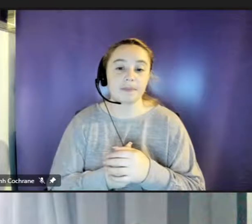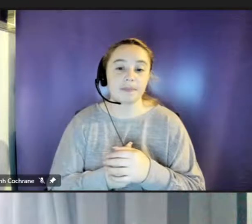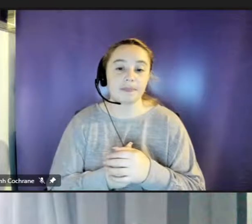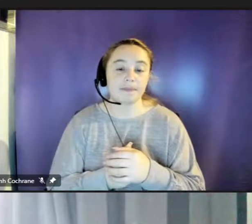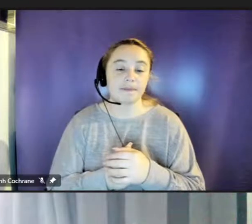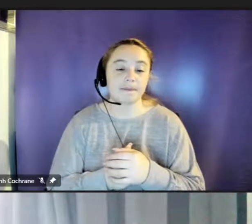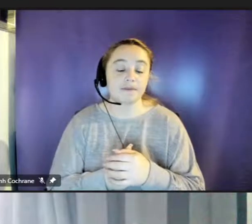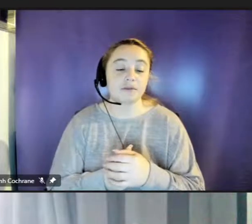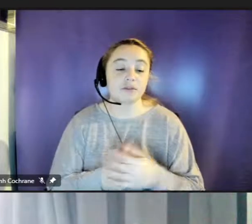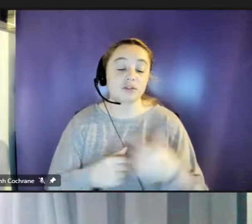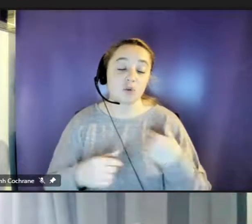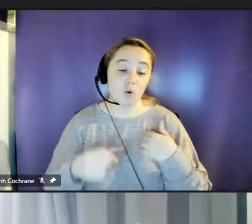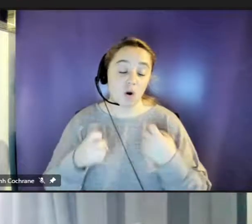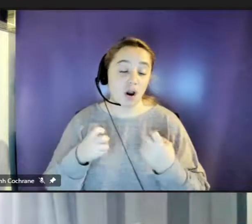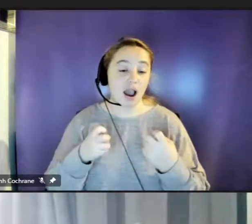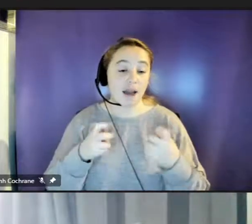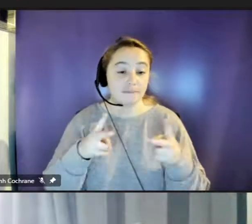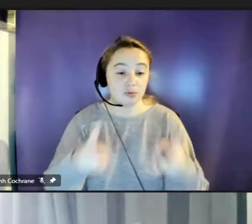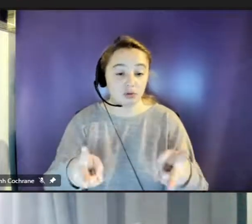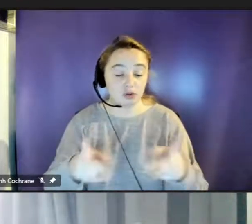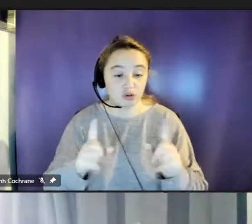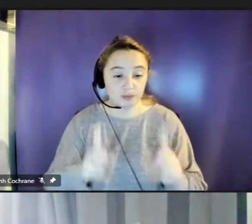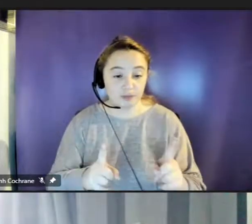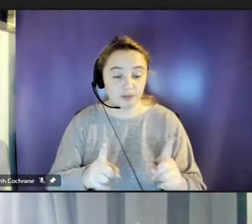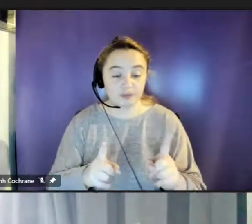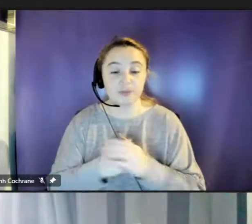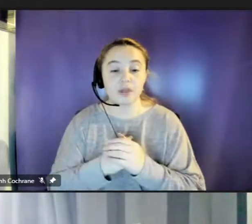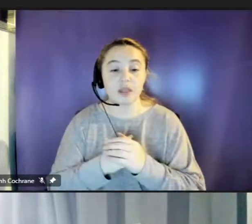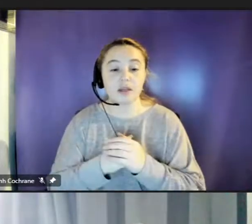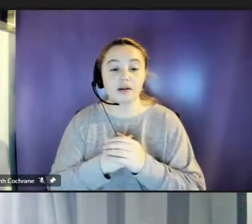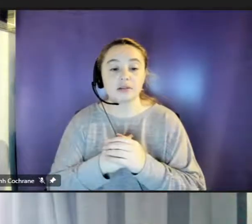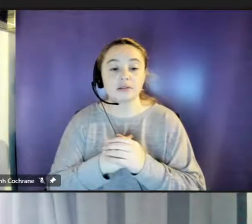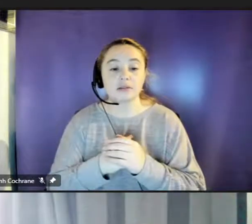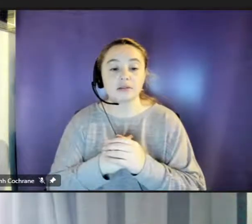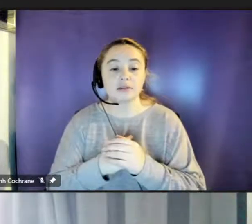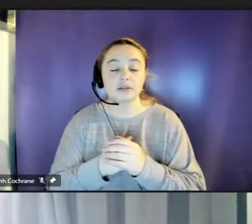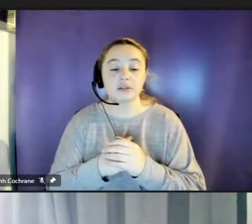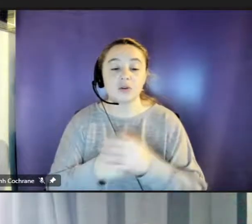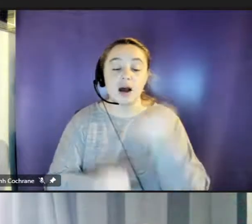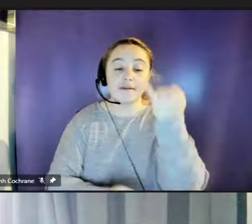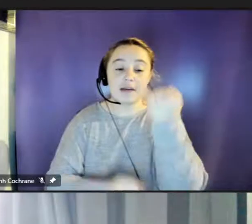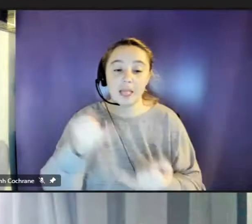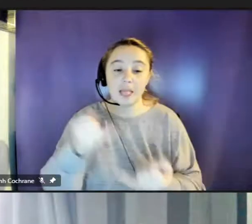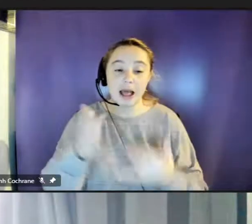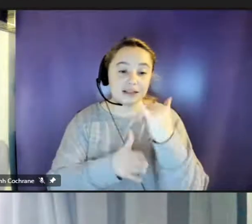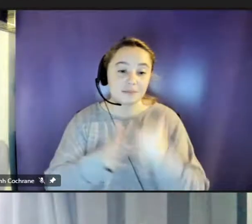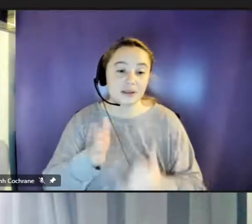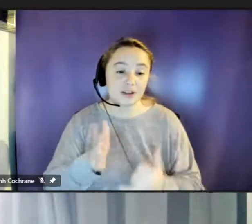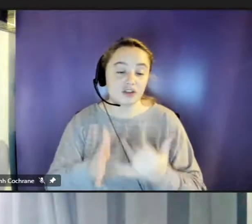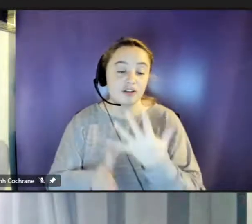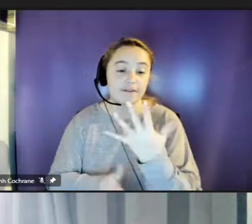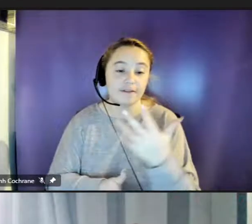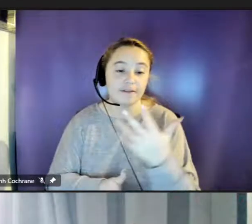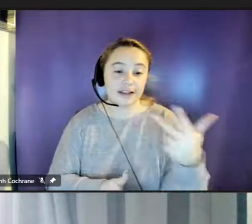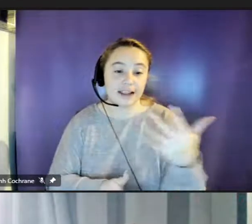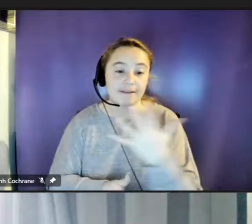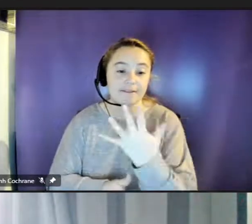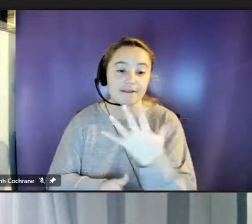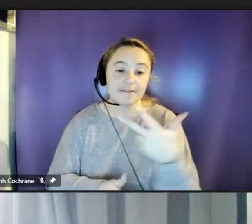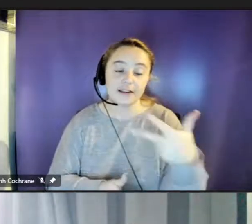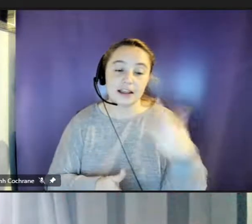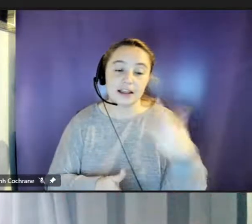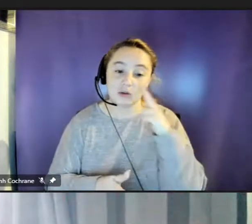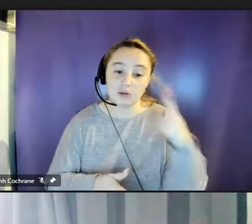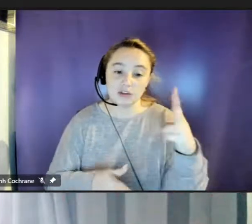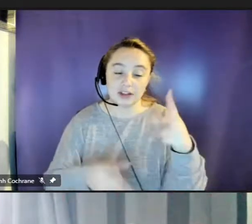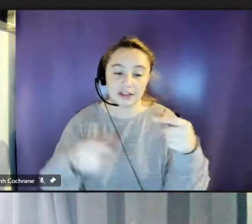approach that I was just talking about there, you'll see that in terms of the plan itself. If I just take you to the last page, page 58, you'll see some lines there that have got